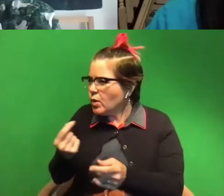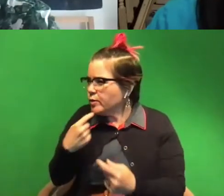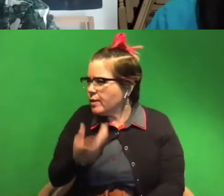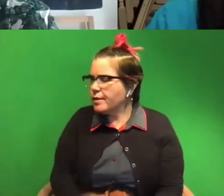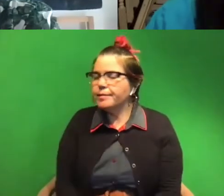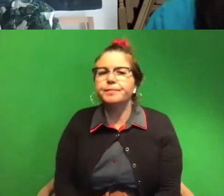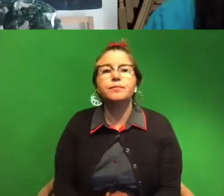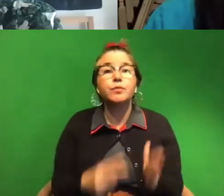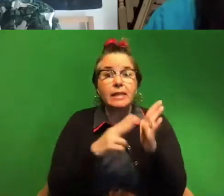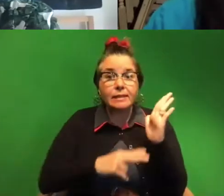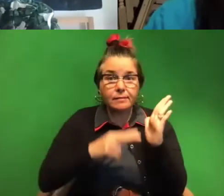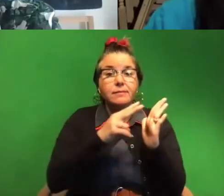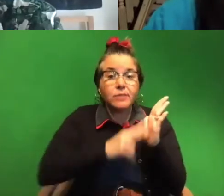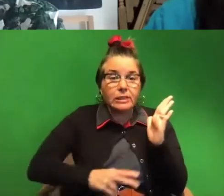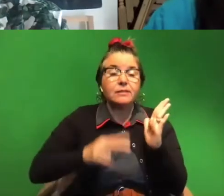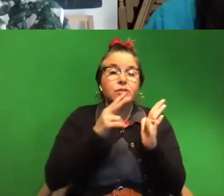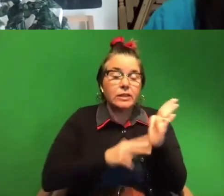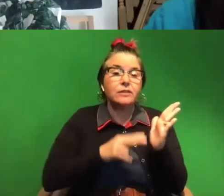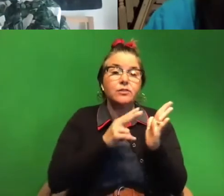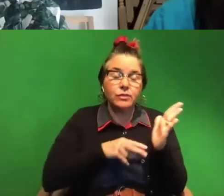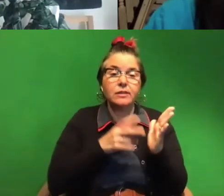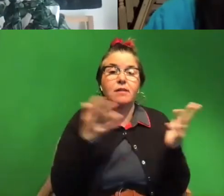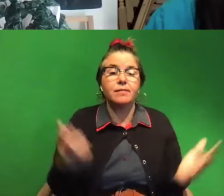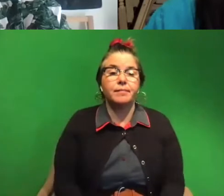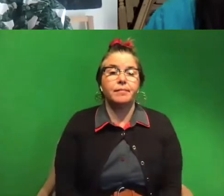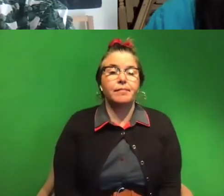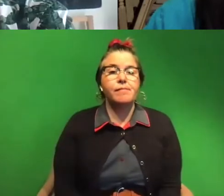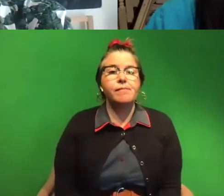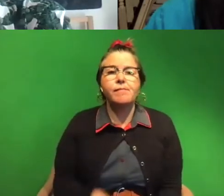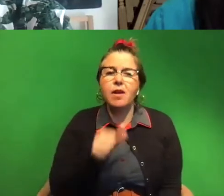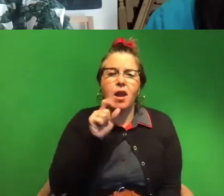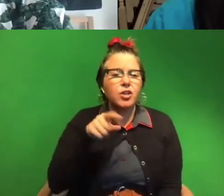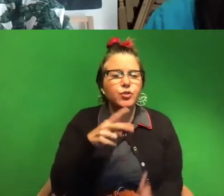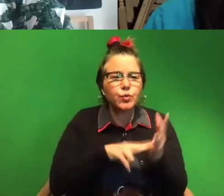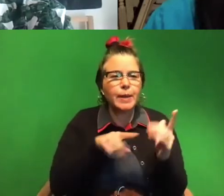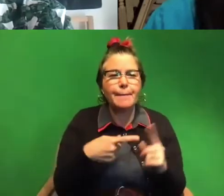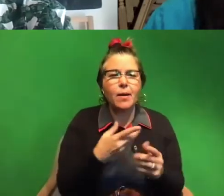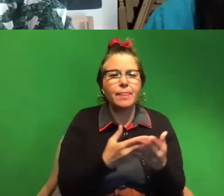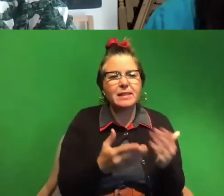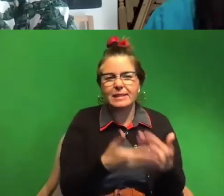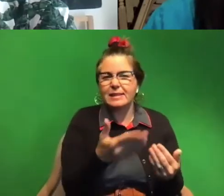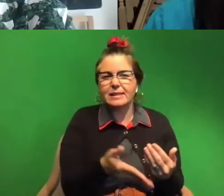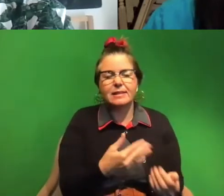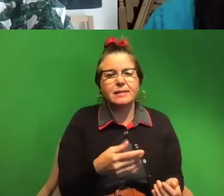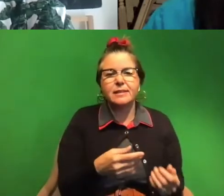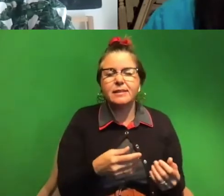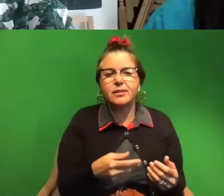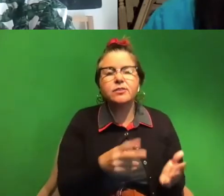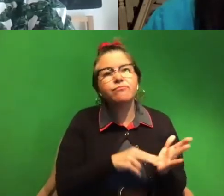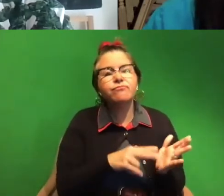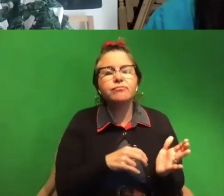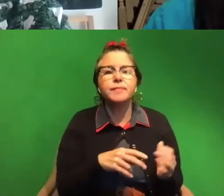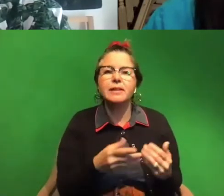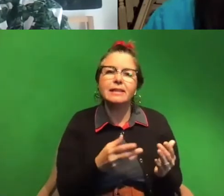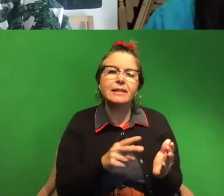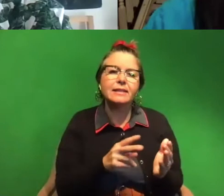Read a whole lot. And not just read about the things that are easy to read about. So it's easy to get